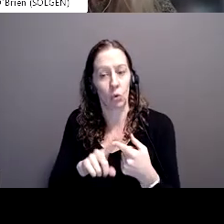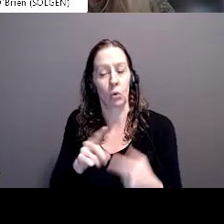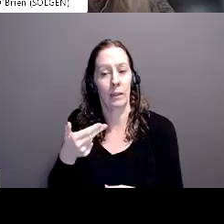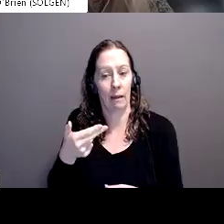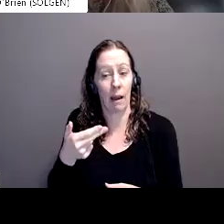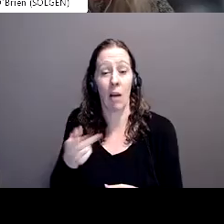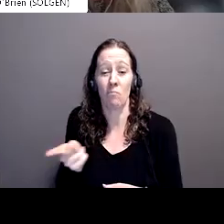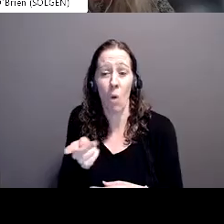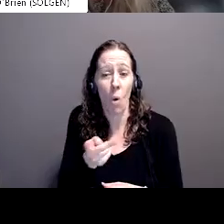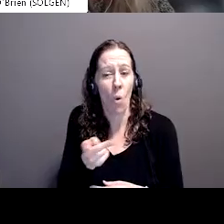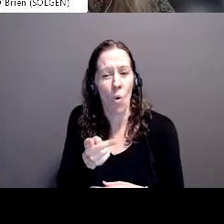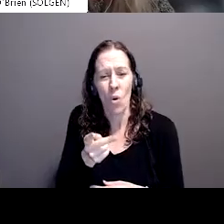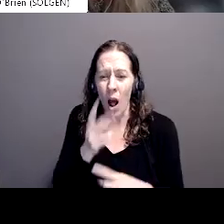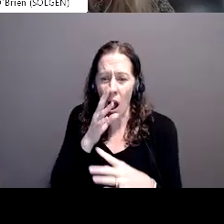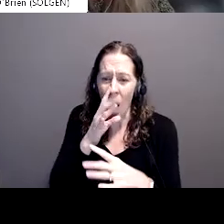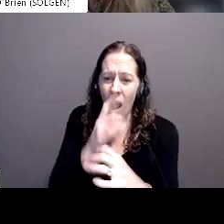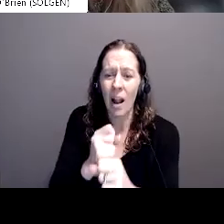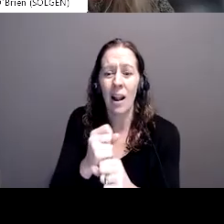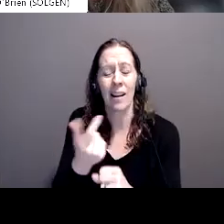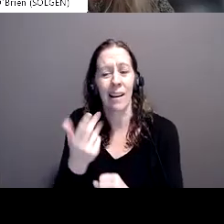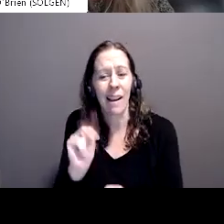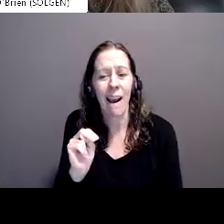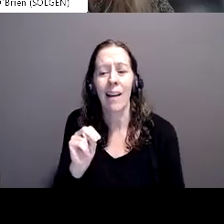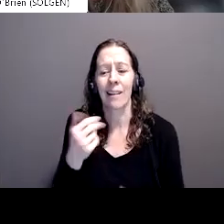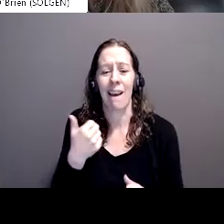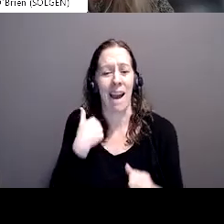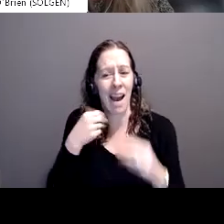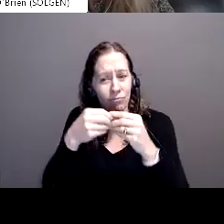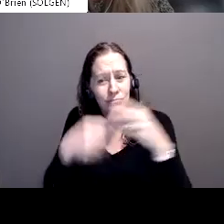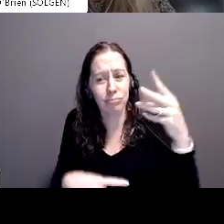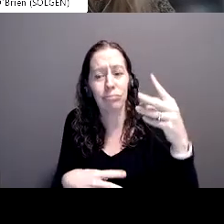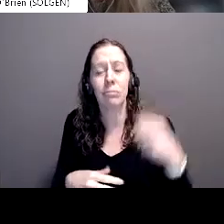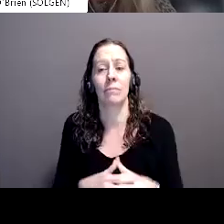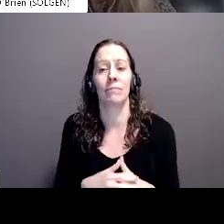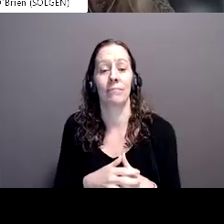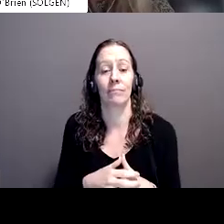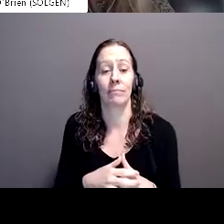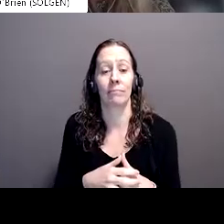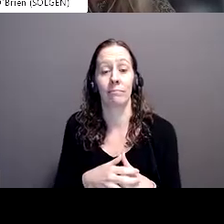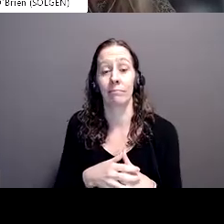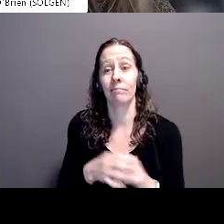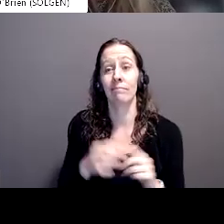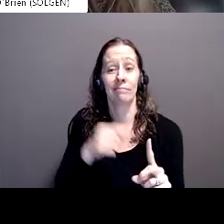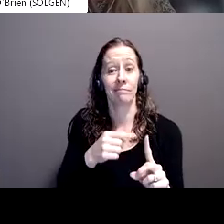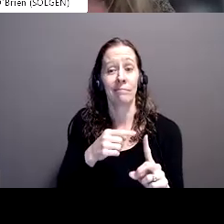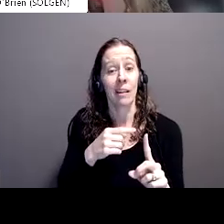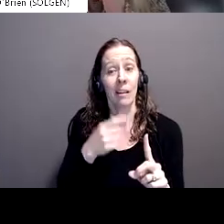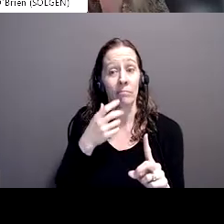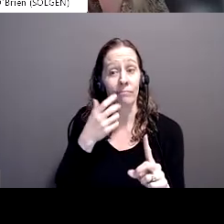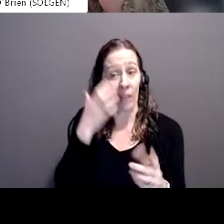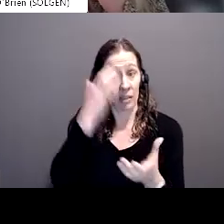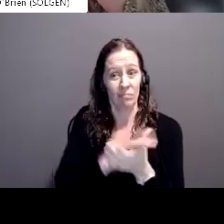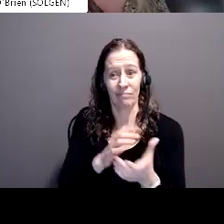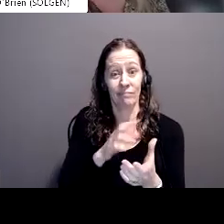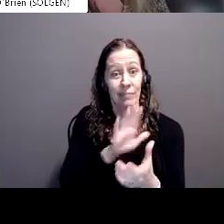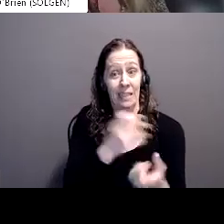gun enthusiasts. They had a large collections of guns. Mr. Ryan reportedly traveled with a gun in his vehicle. Mrs.